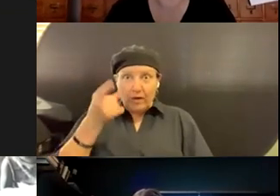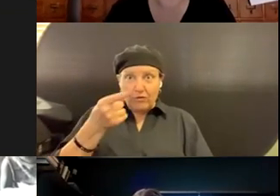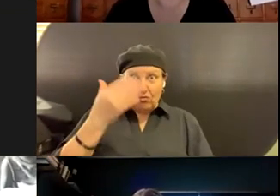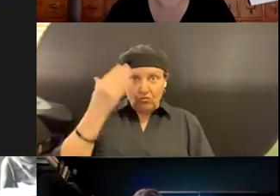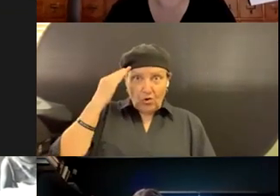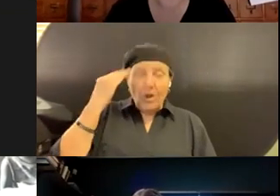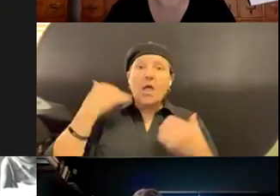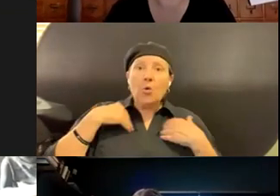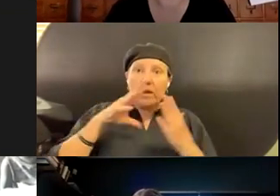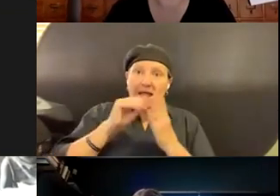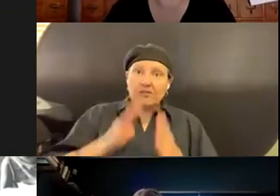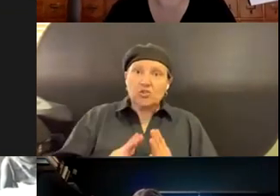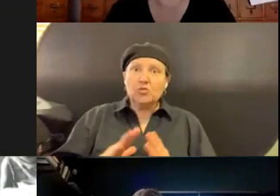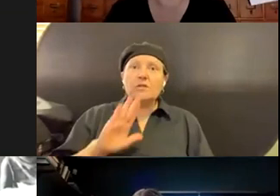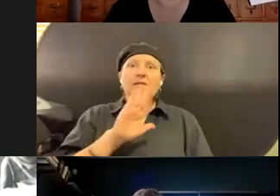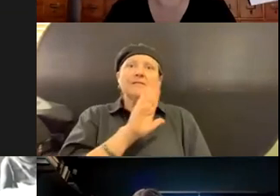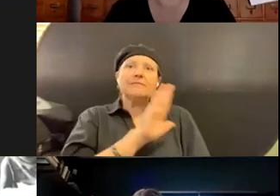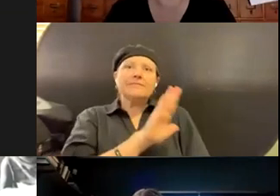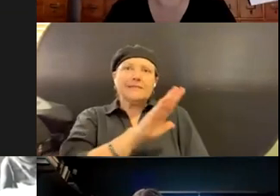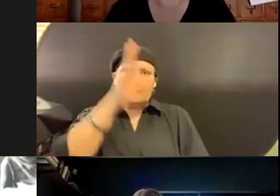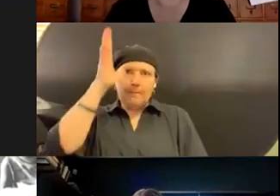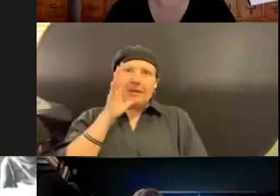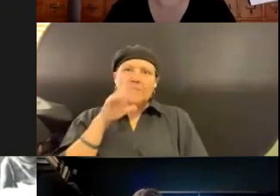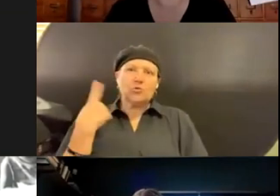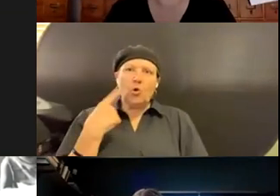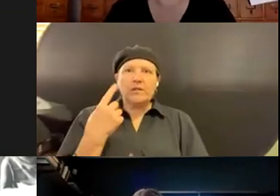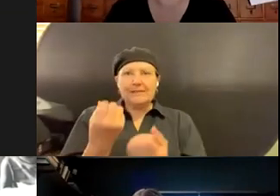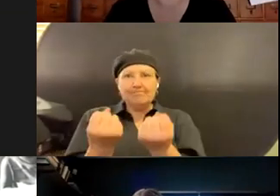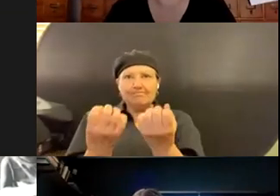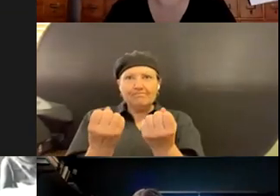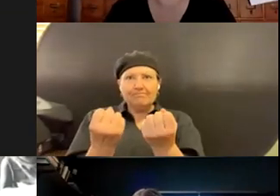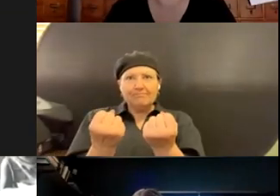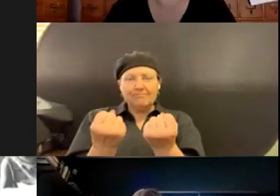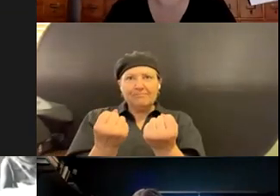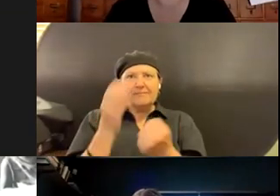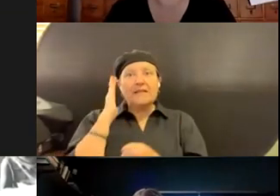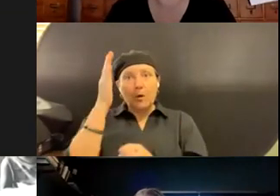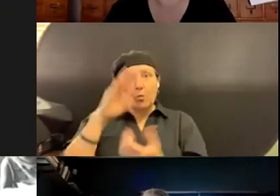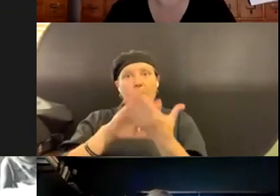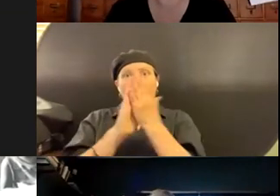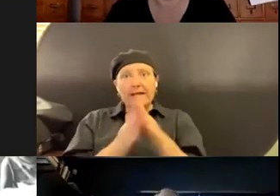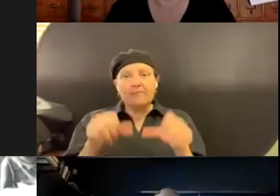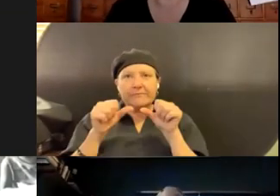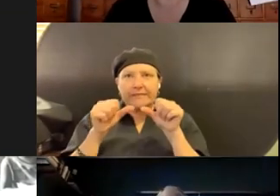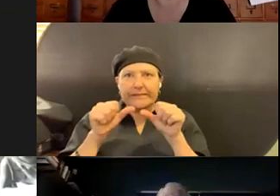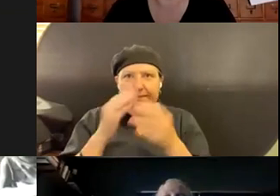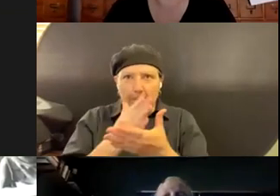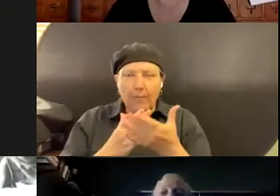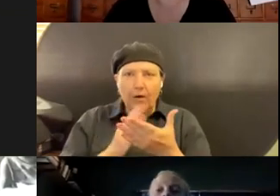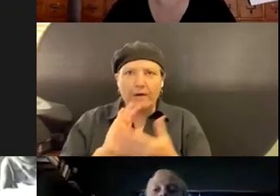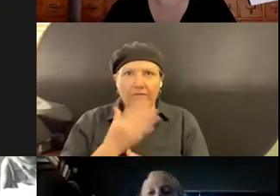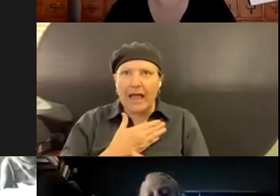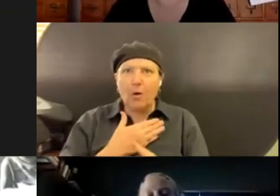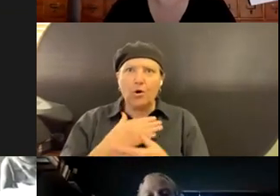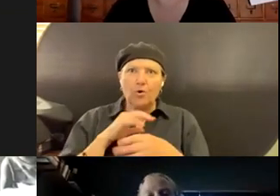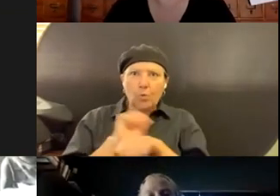whose parents only speak in sign language. And so that'll become a consistent component of the work we